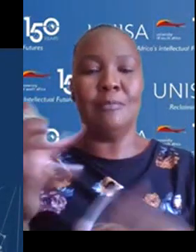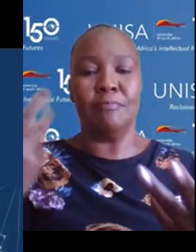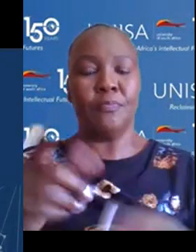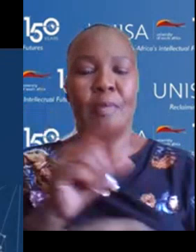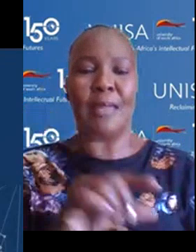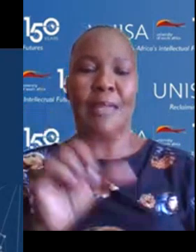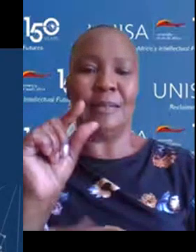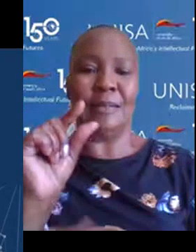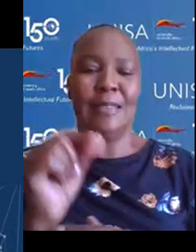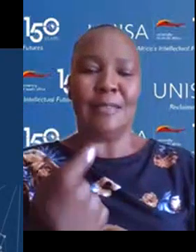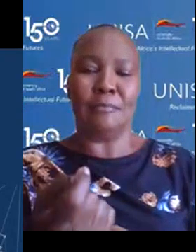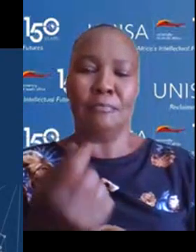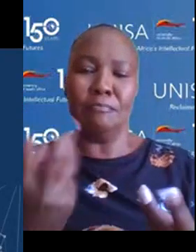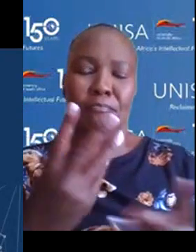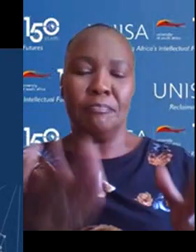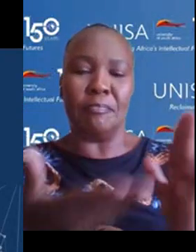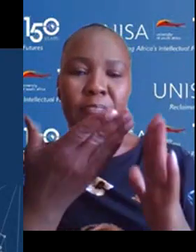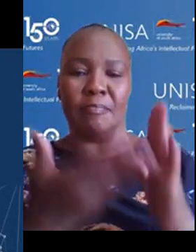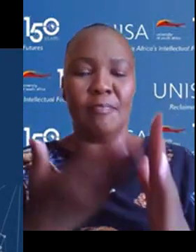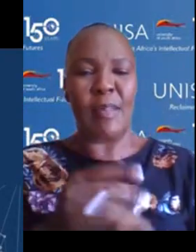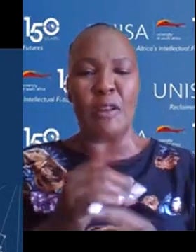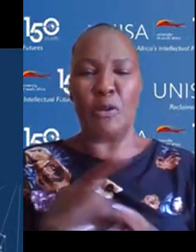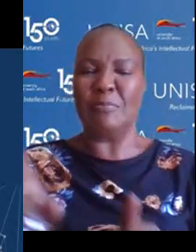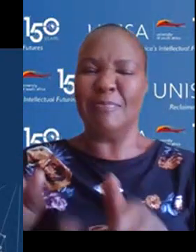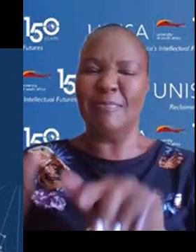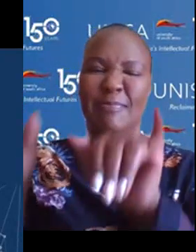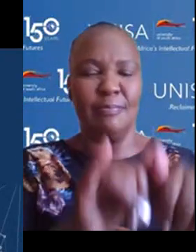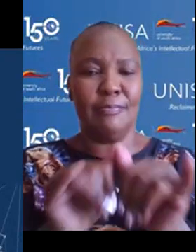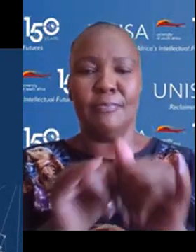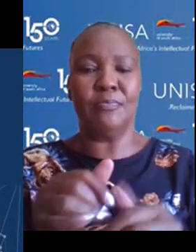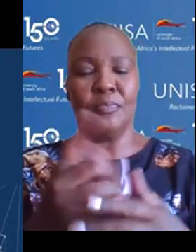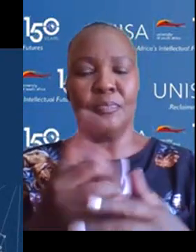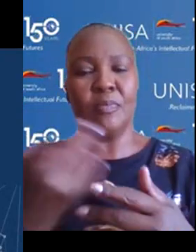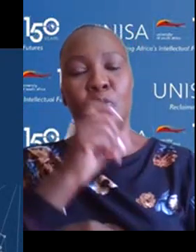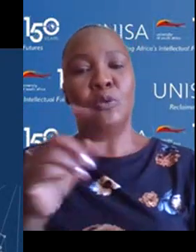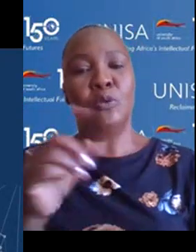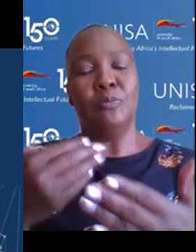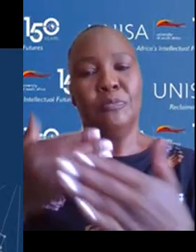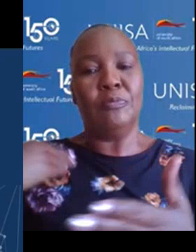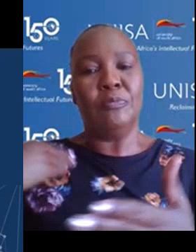little guys here. They're not as common as they used to be when I was a bit younger.